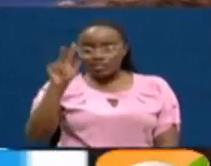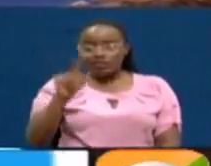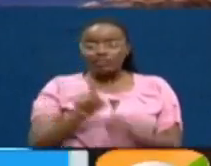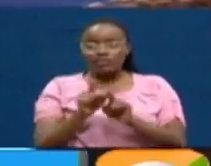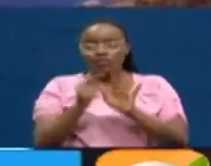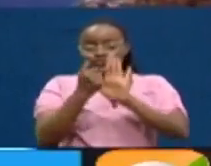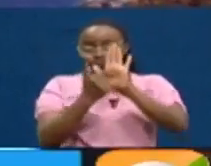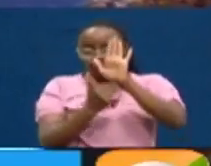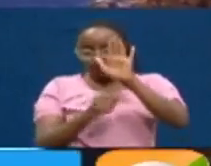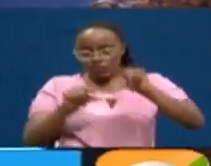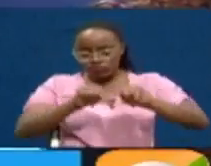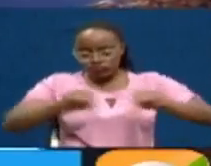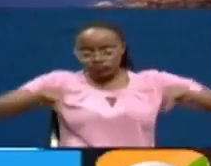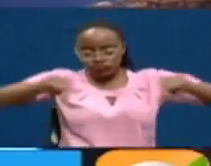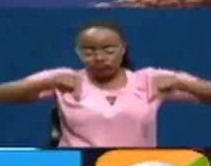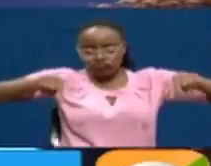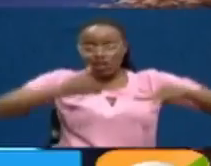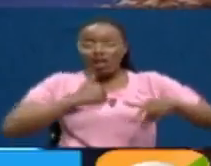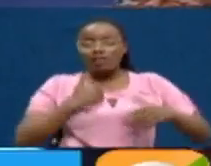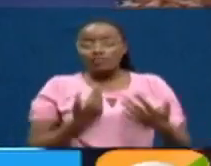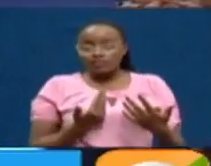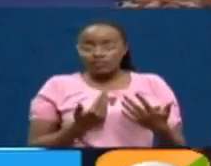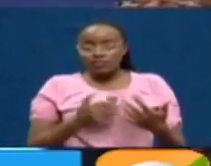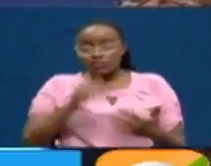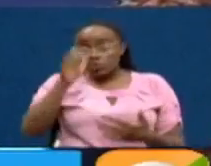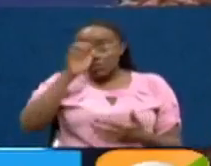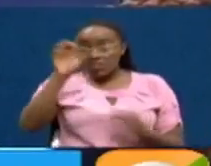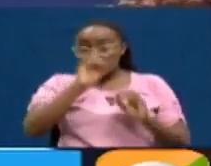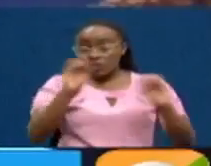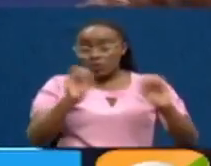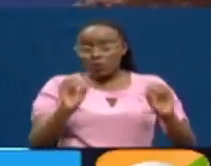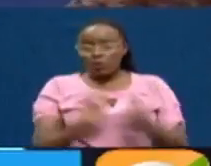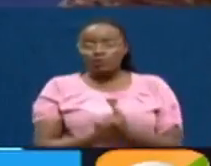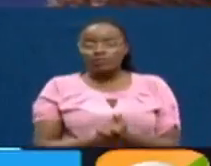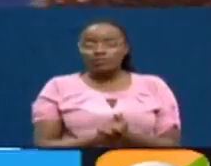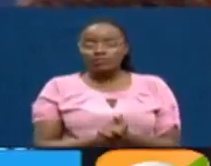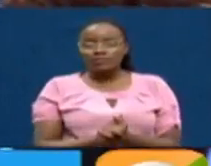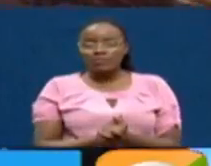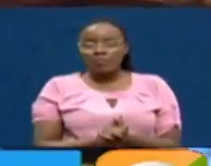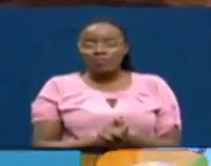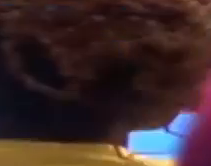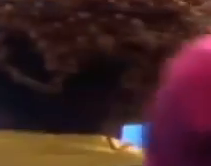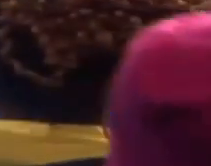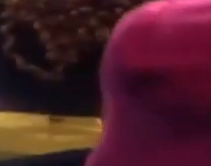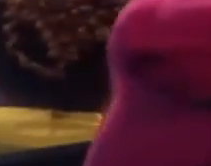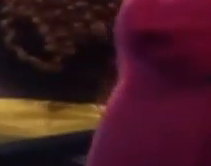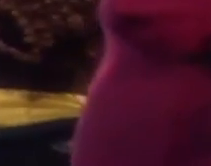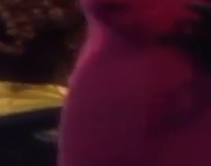of them underneath your screen. So, Sifikire Tumekulenga, we're back in bed.